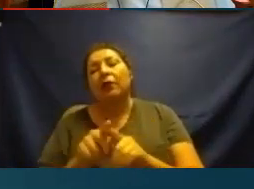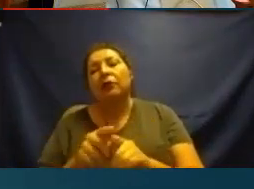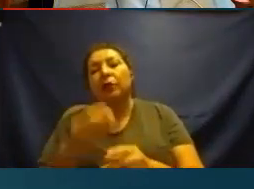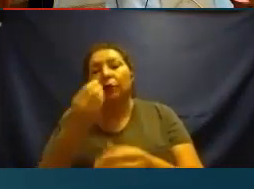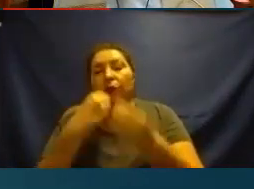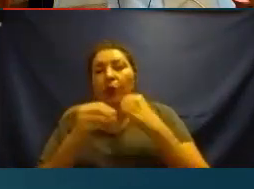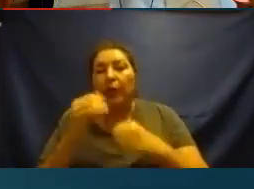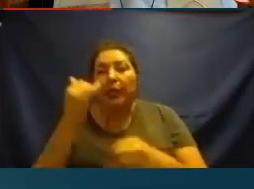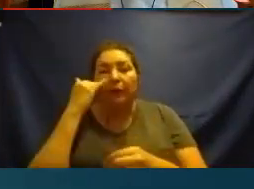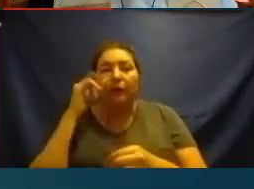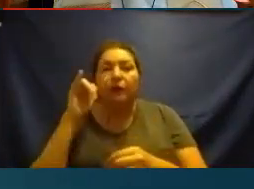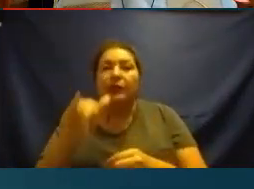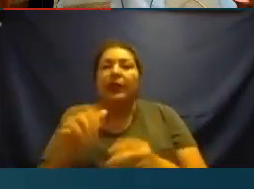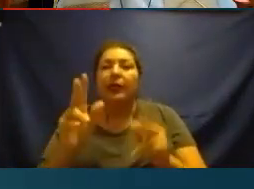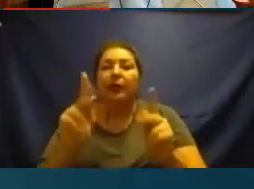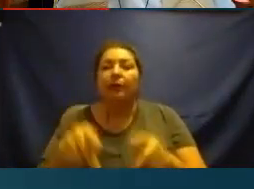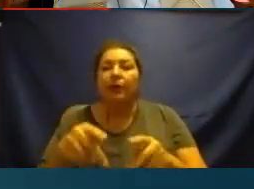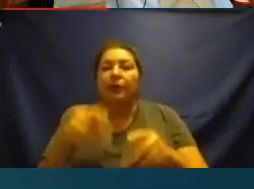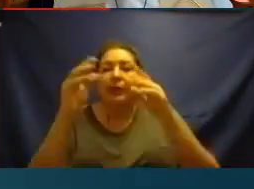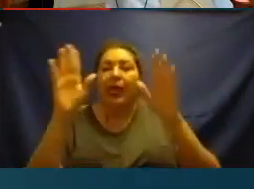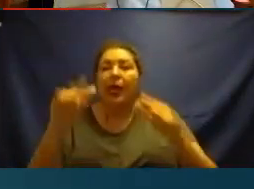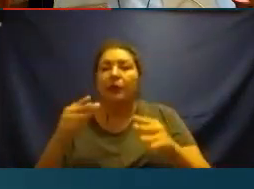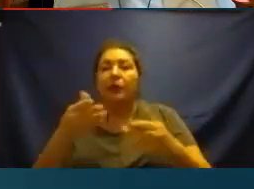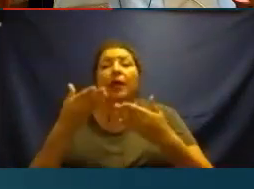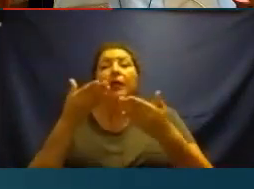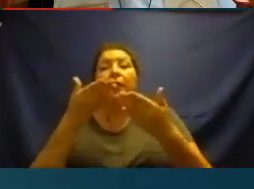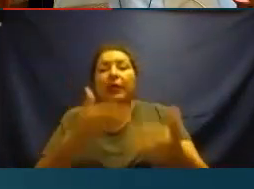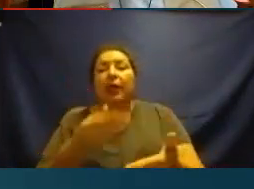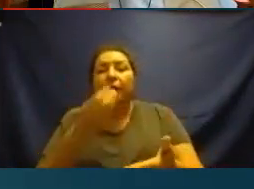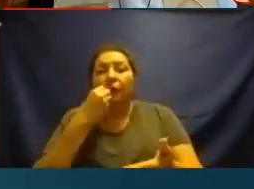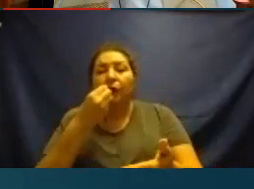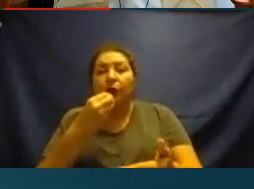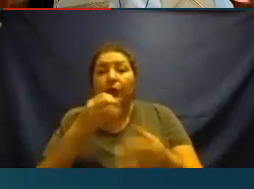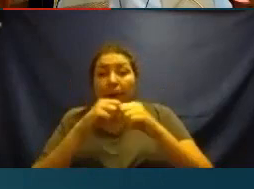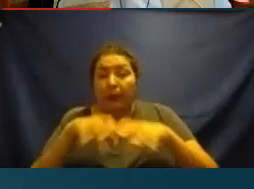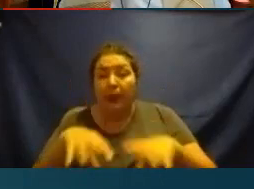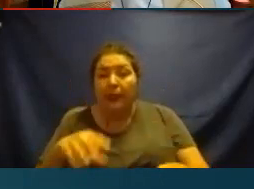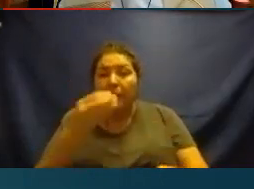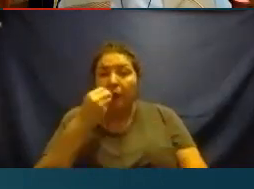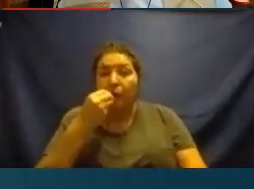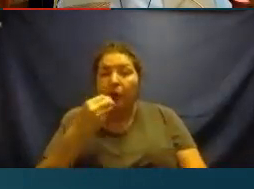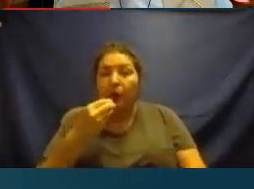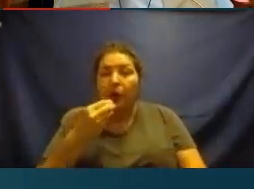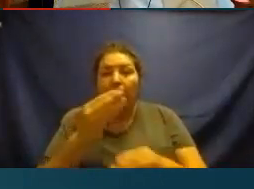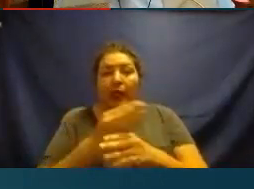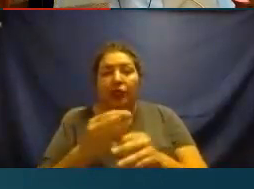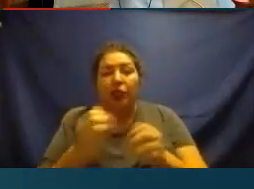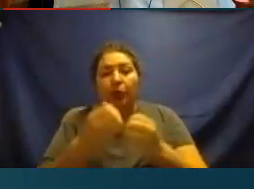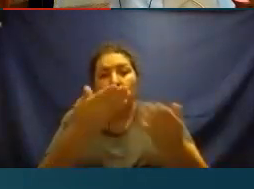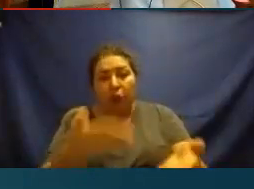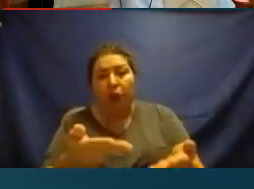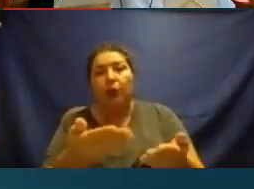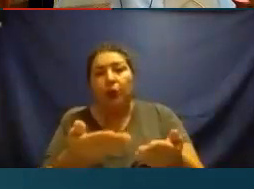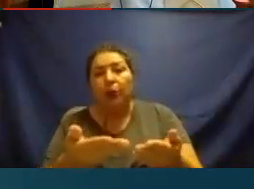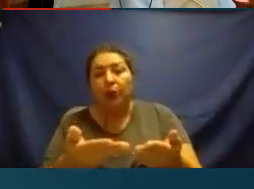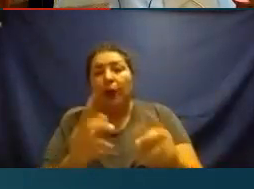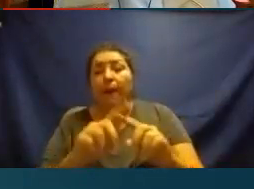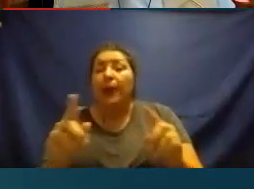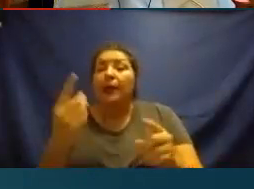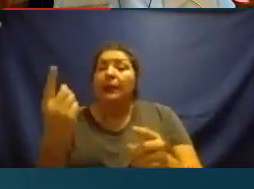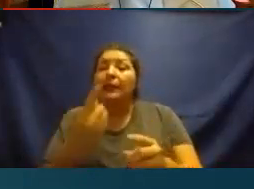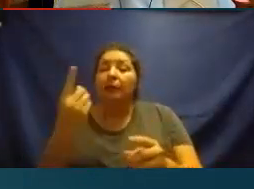would serve a meal to you. They would bless the food and serve it to you, the guest. But something changed as